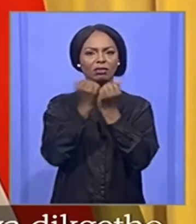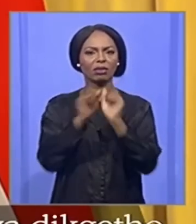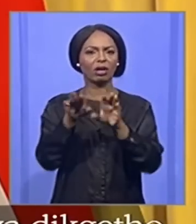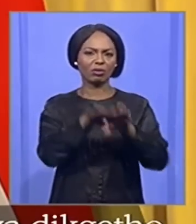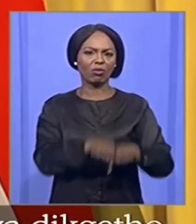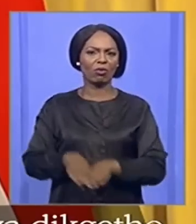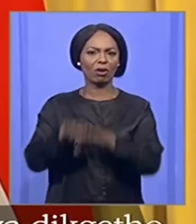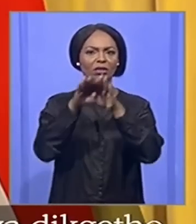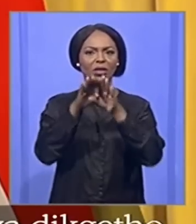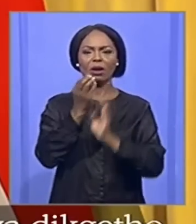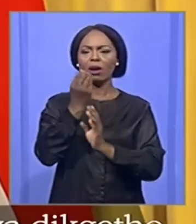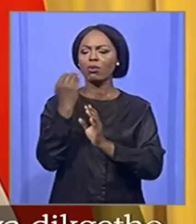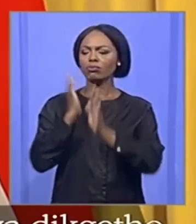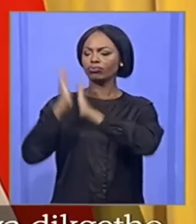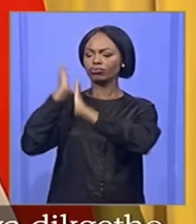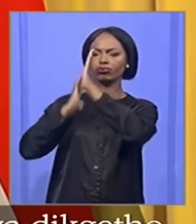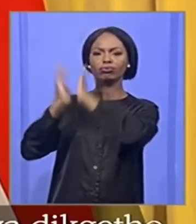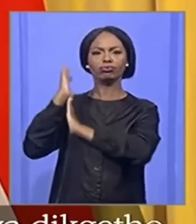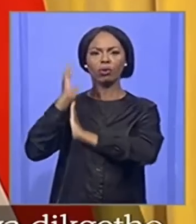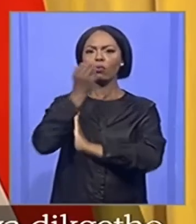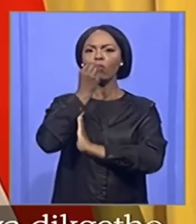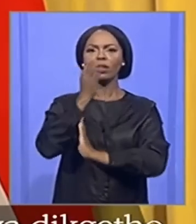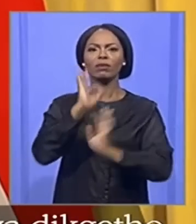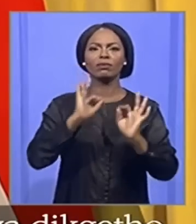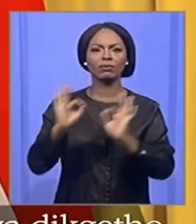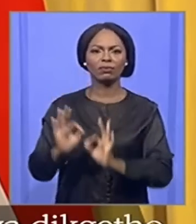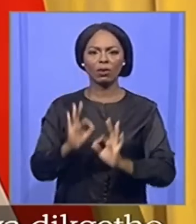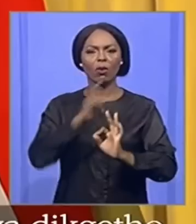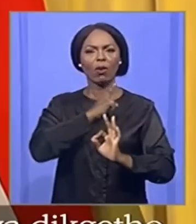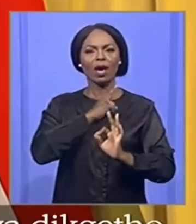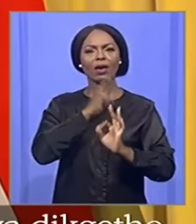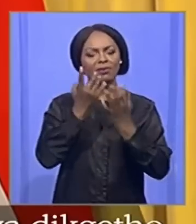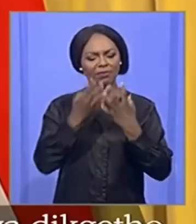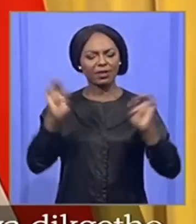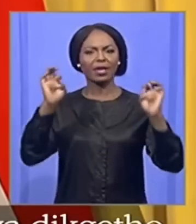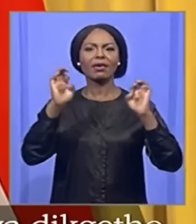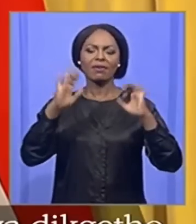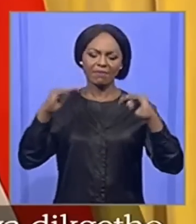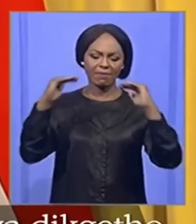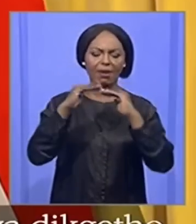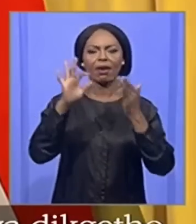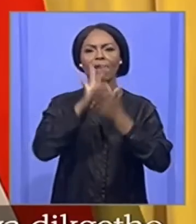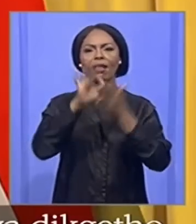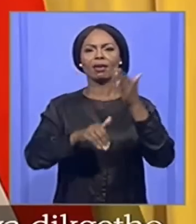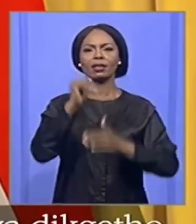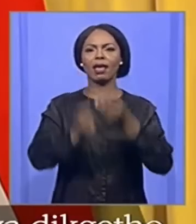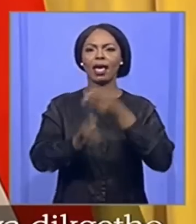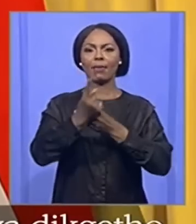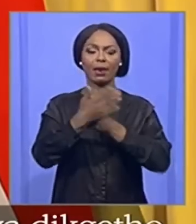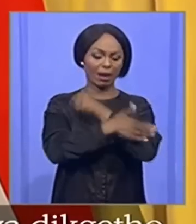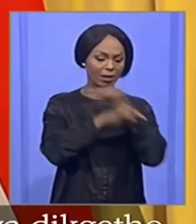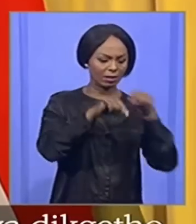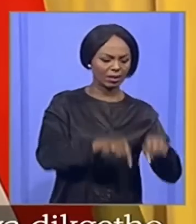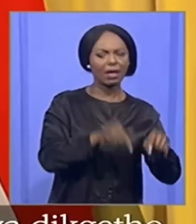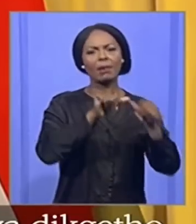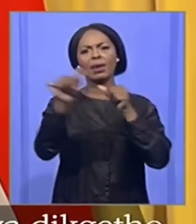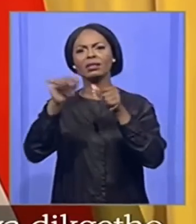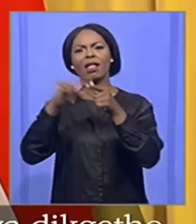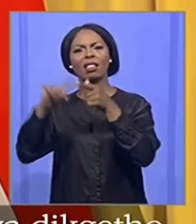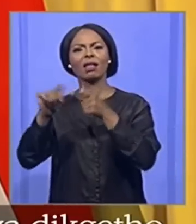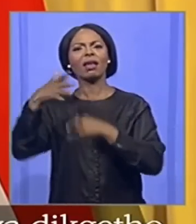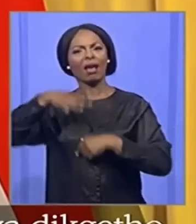history of holding free and fair elections, and in some cases better than some of the countries that